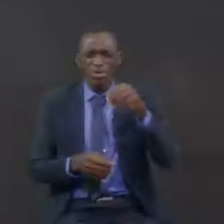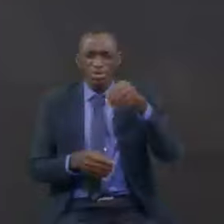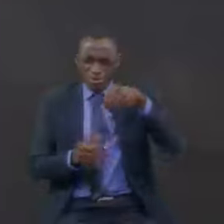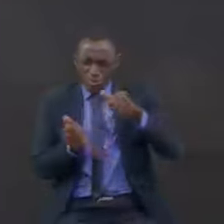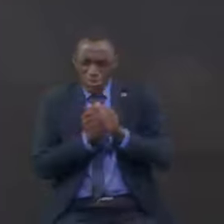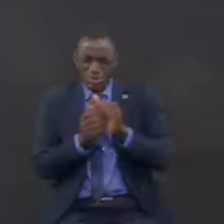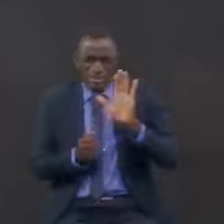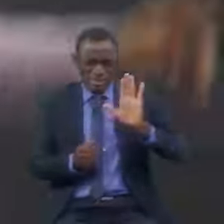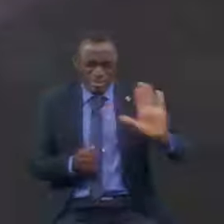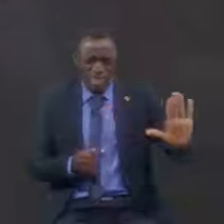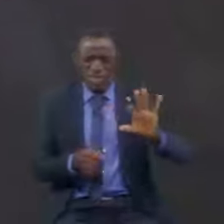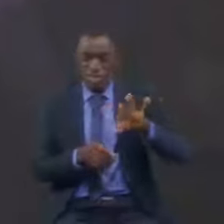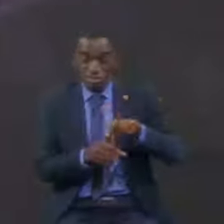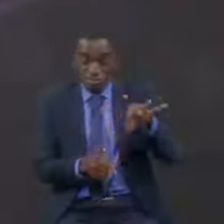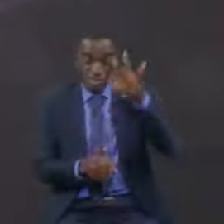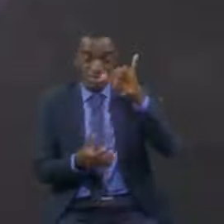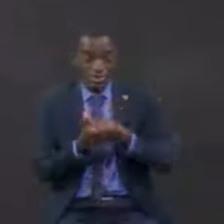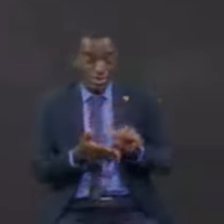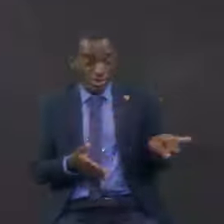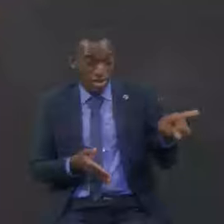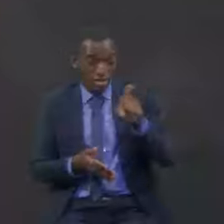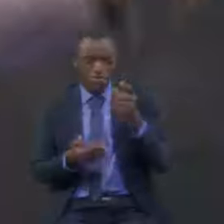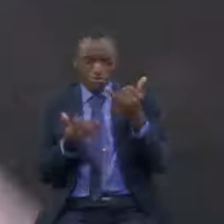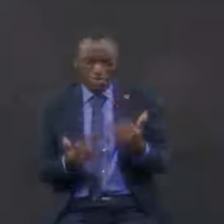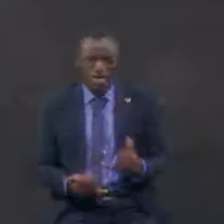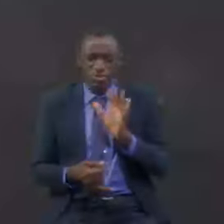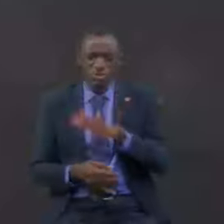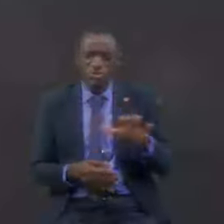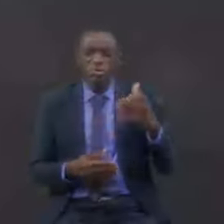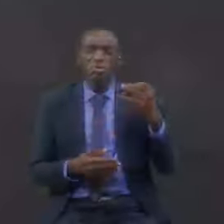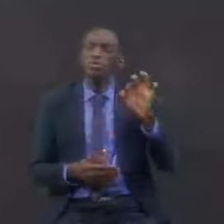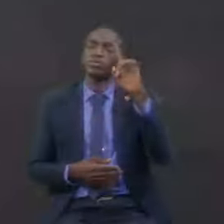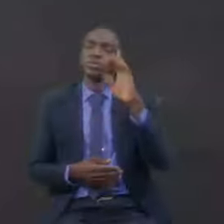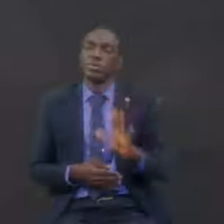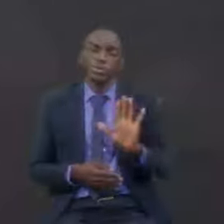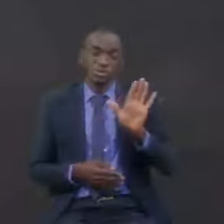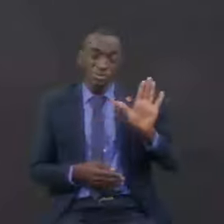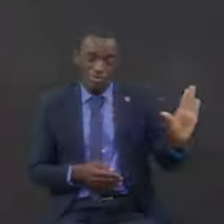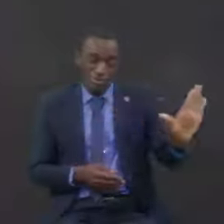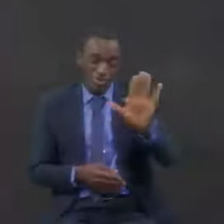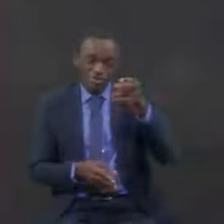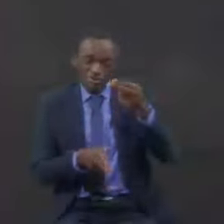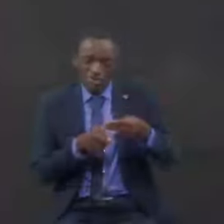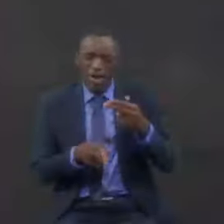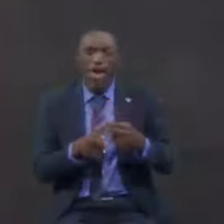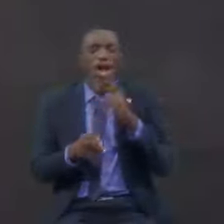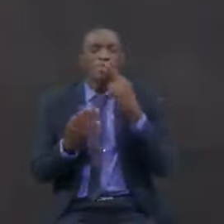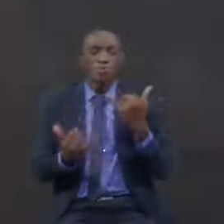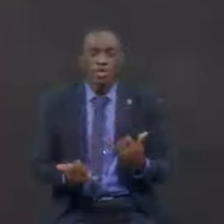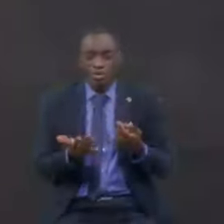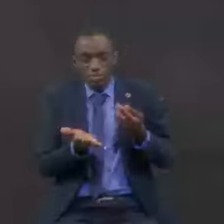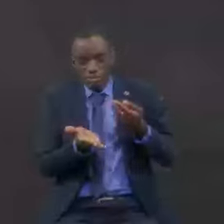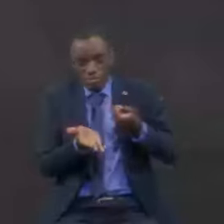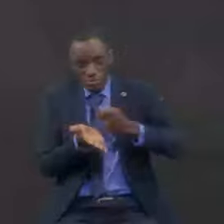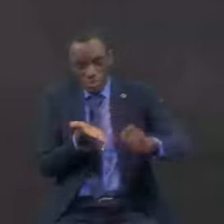of God. Their names are now written in the book of life.